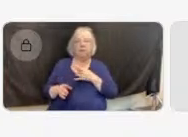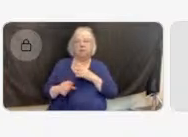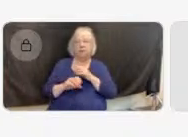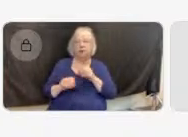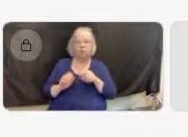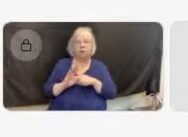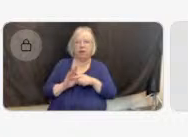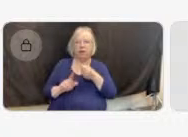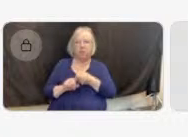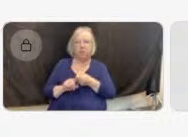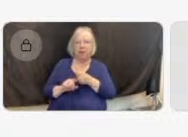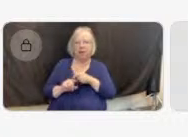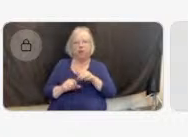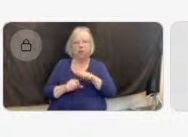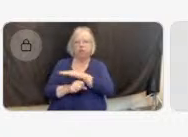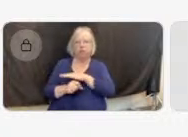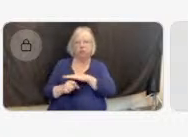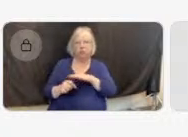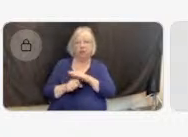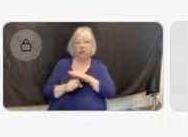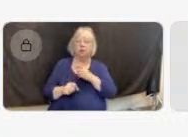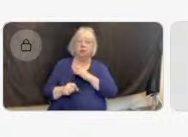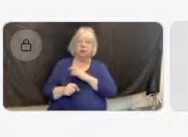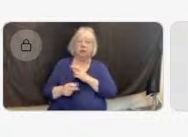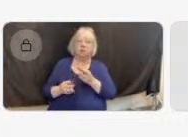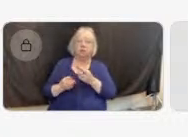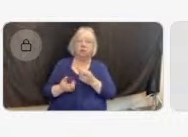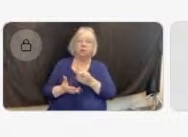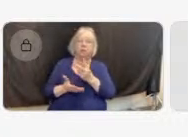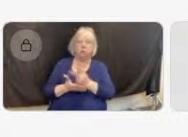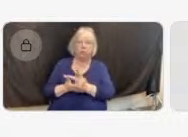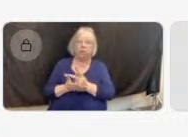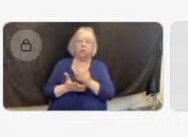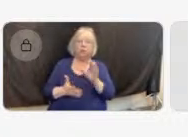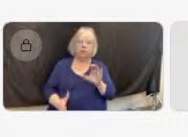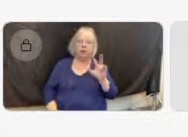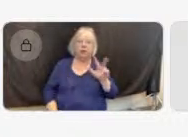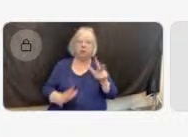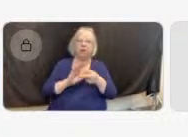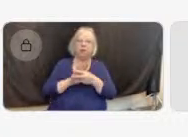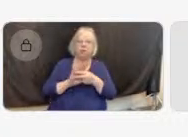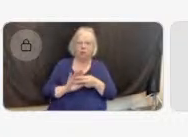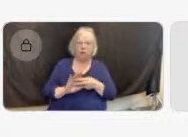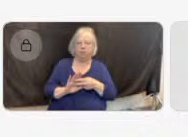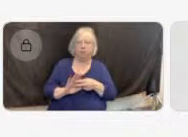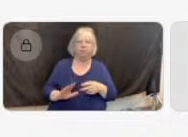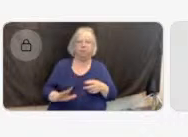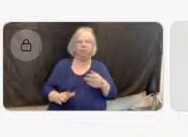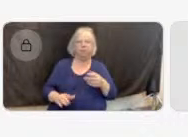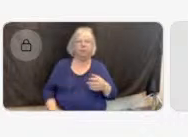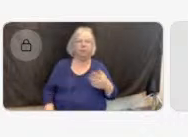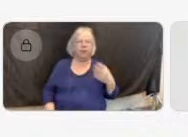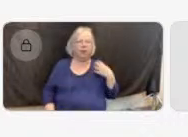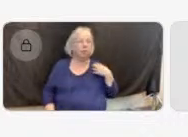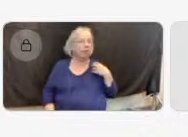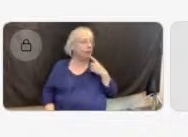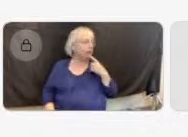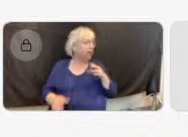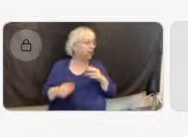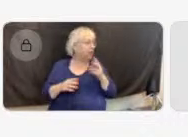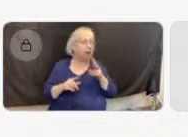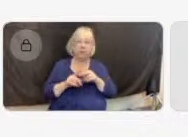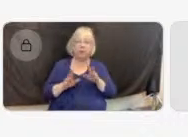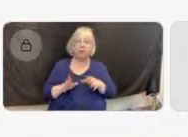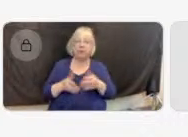area. Staff recommends approval of the requested C3 zoning. Thank you. Great. May the applicant